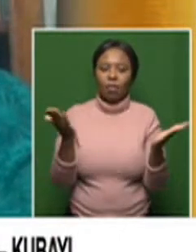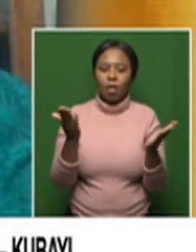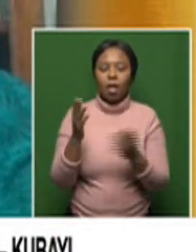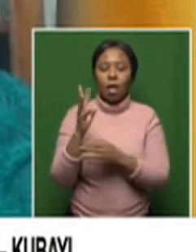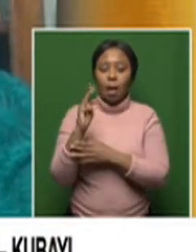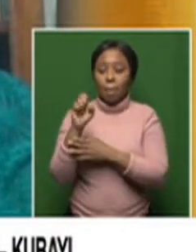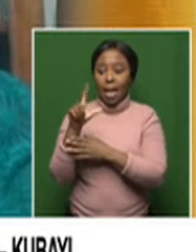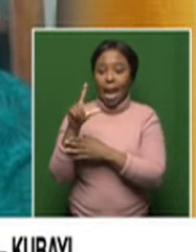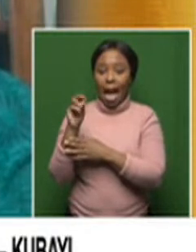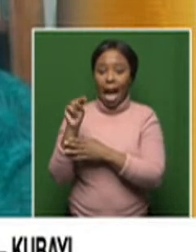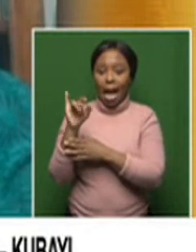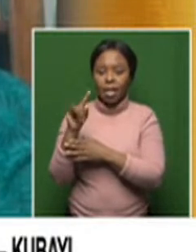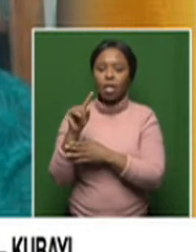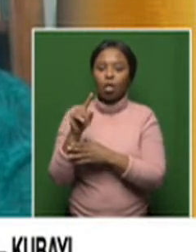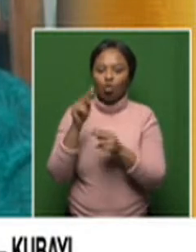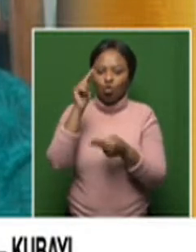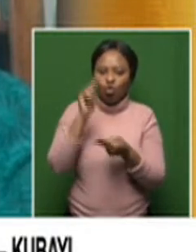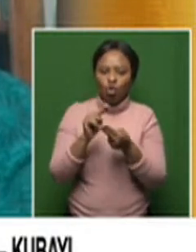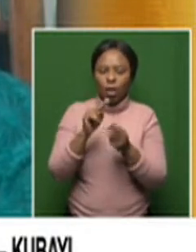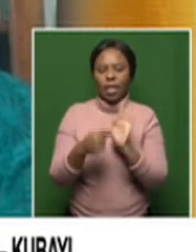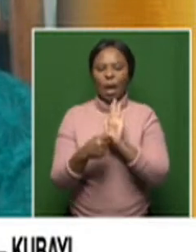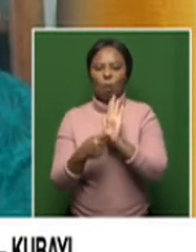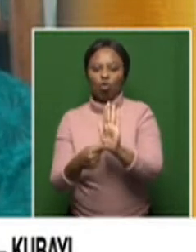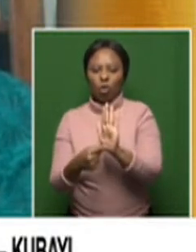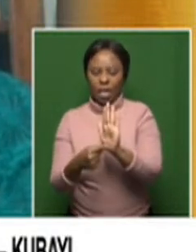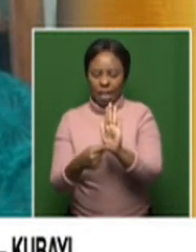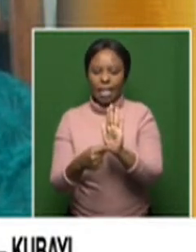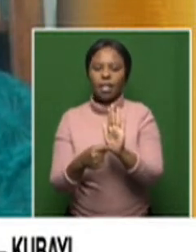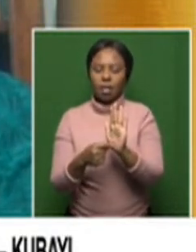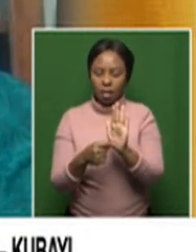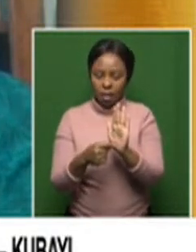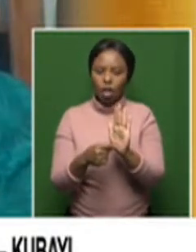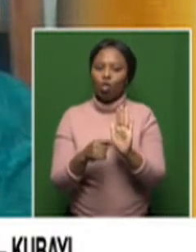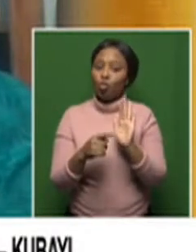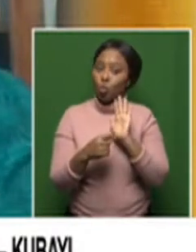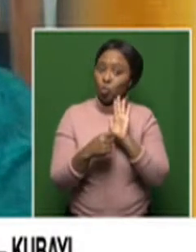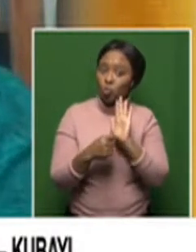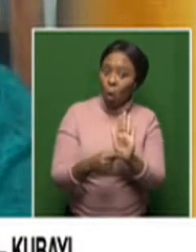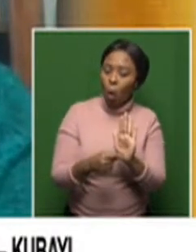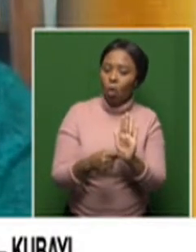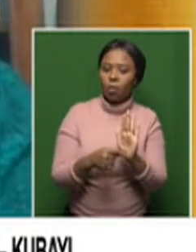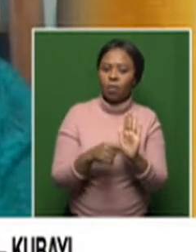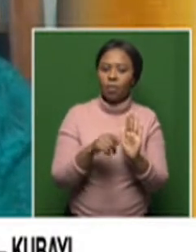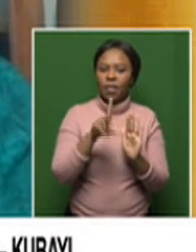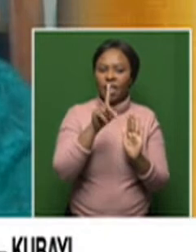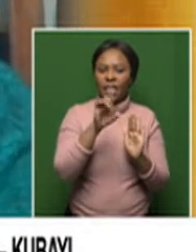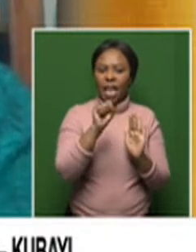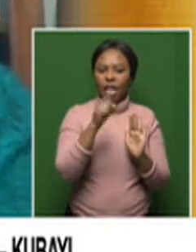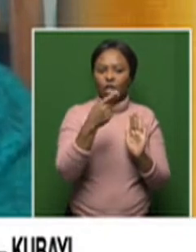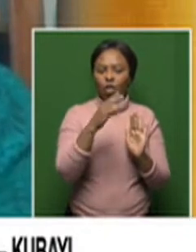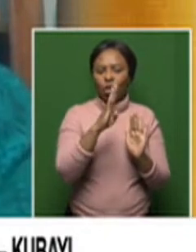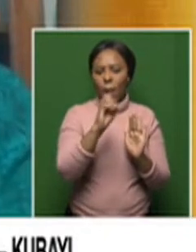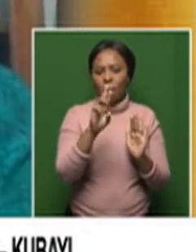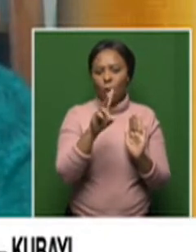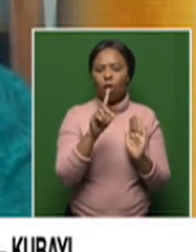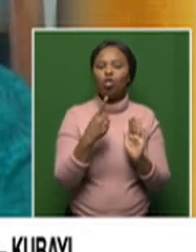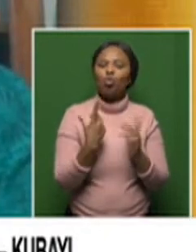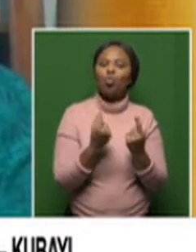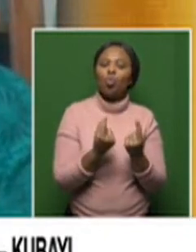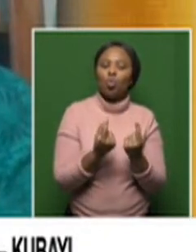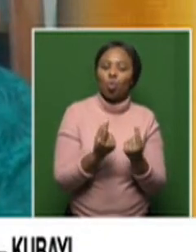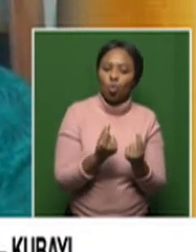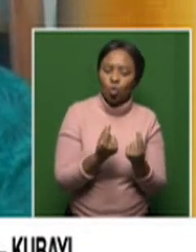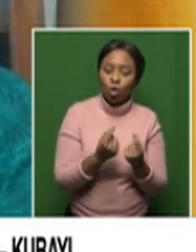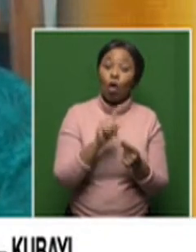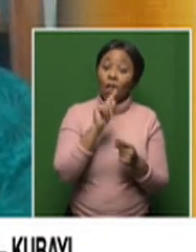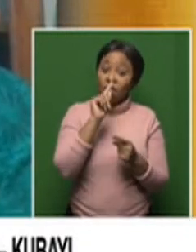will do a short demonstration during this session as part of showcasing what the dashboard can do. And this is the first